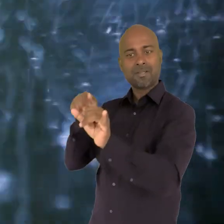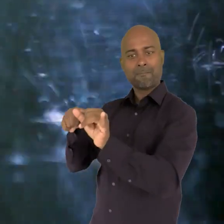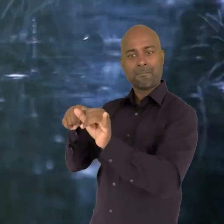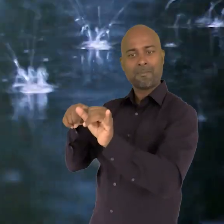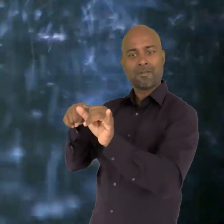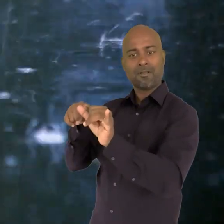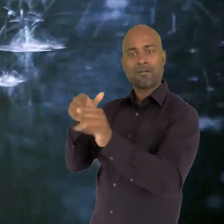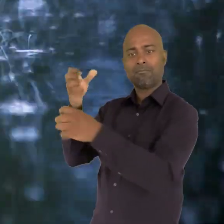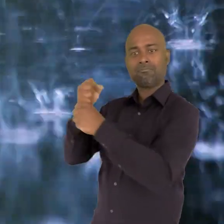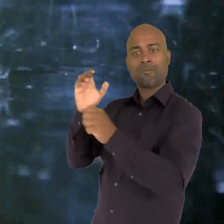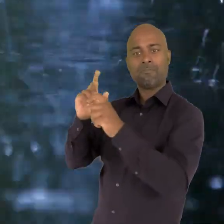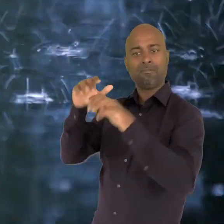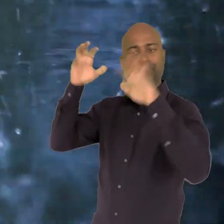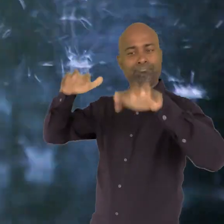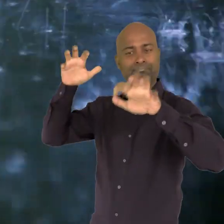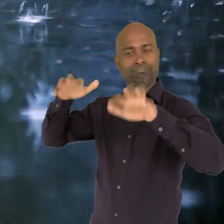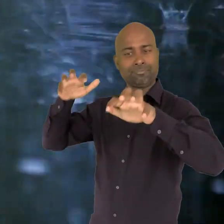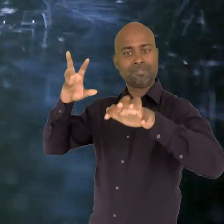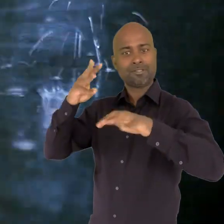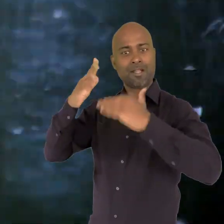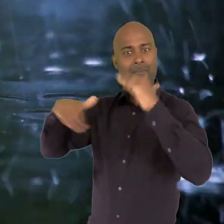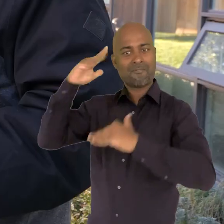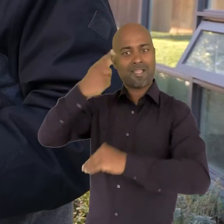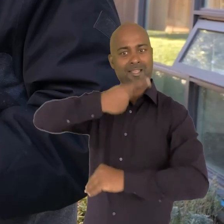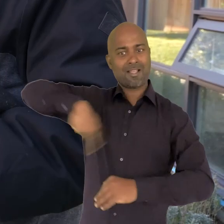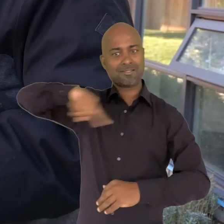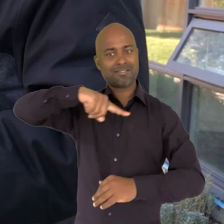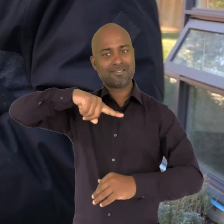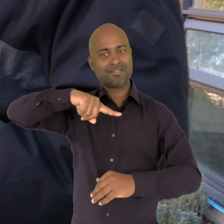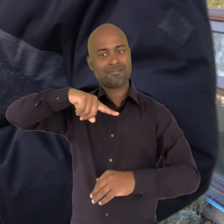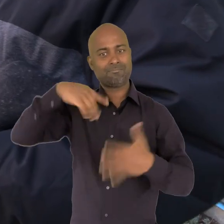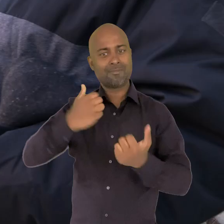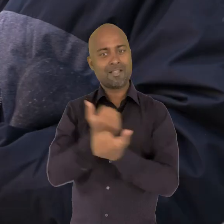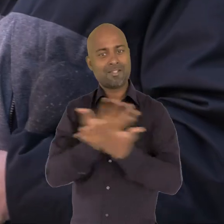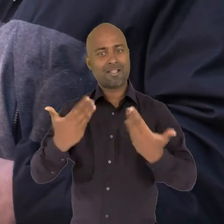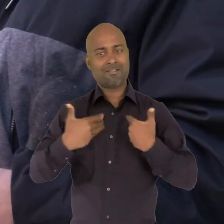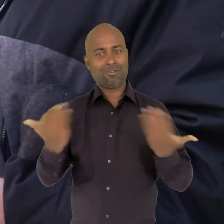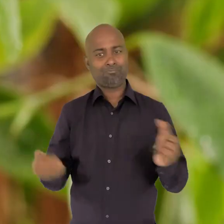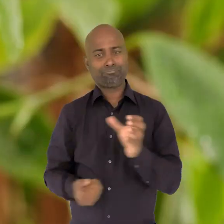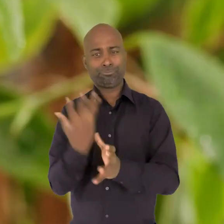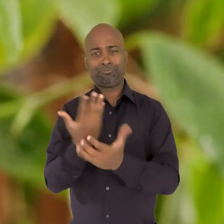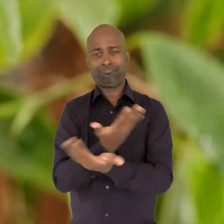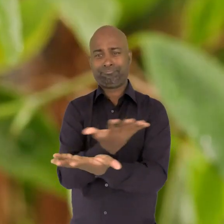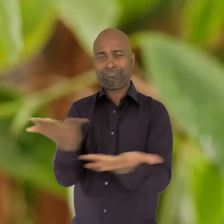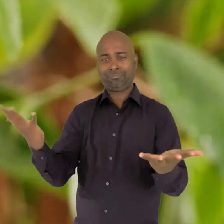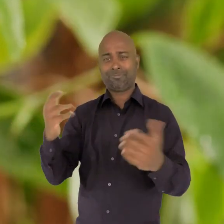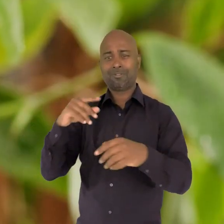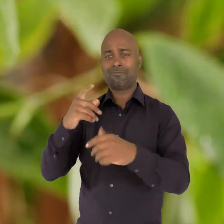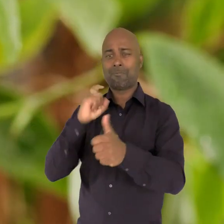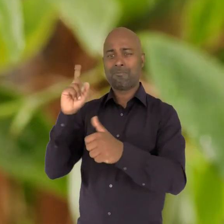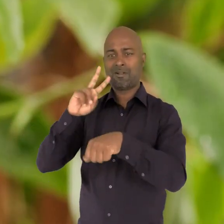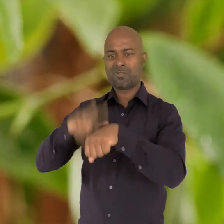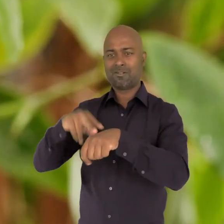system that is capturing rainwater 6 stories above us here. So in essence, everything that we grew here this year came from